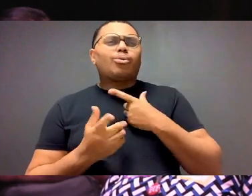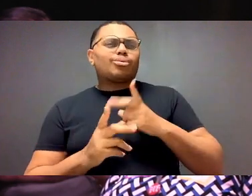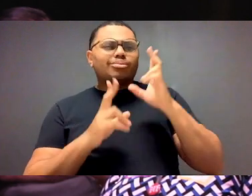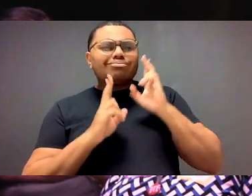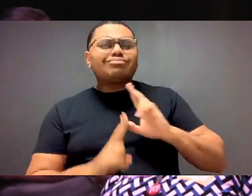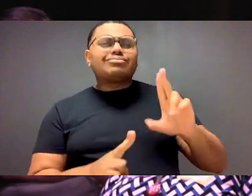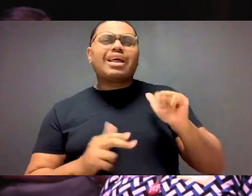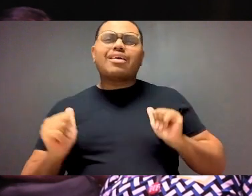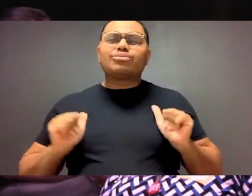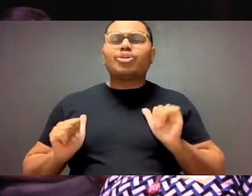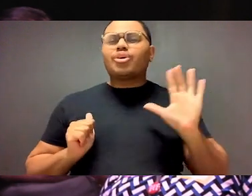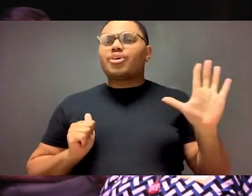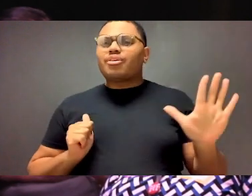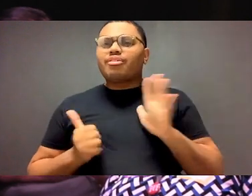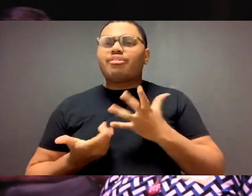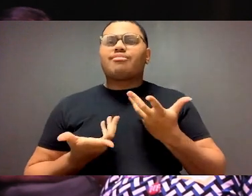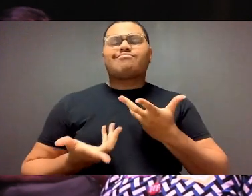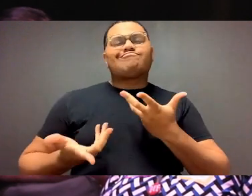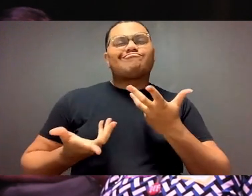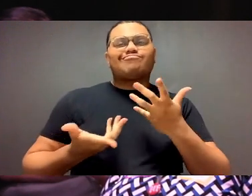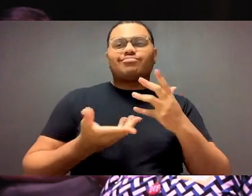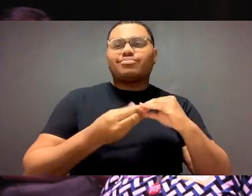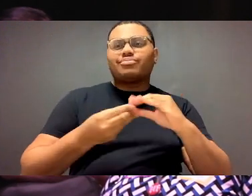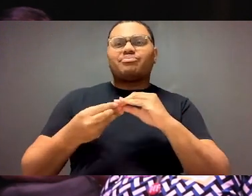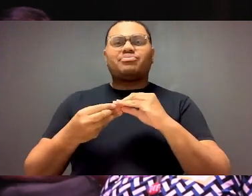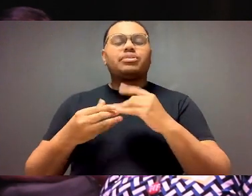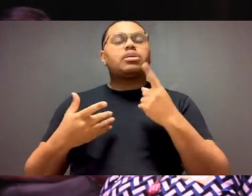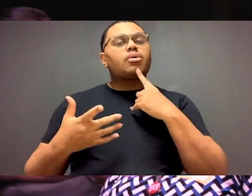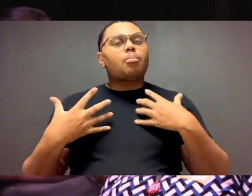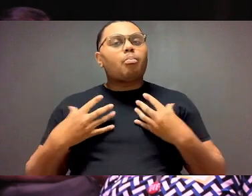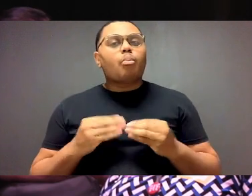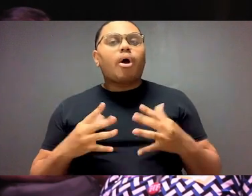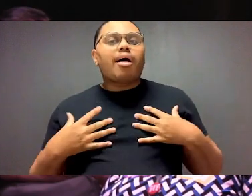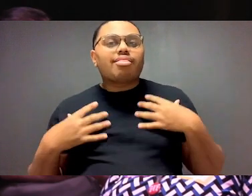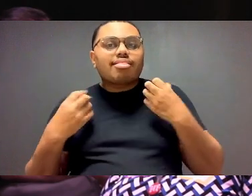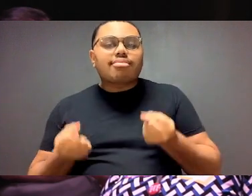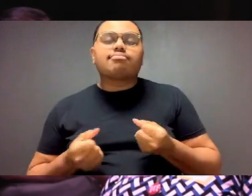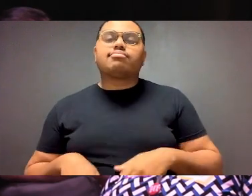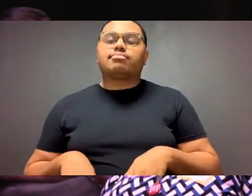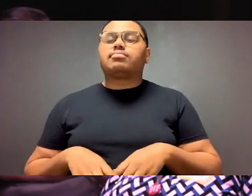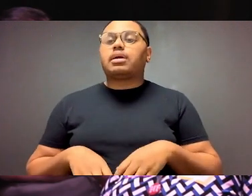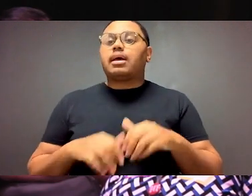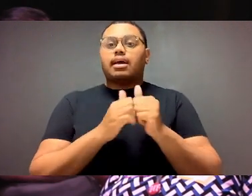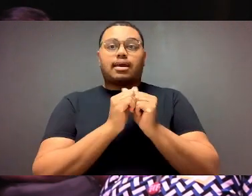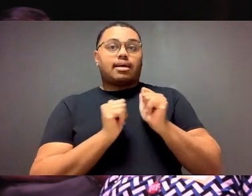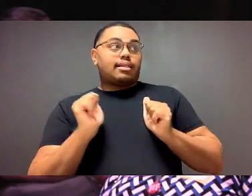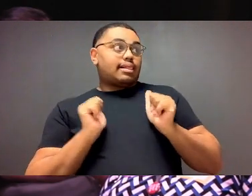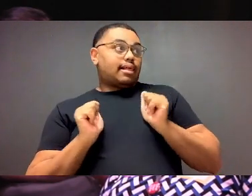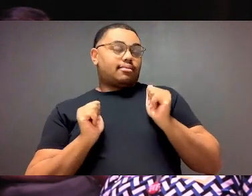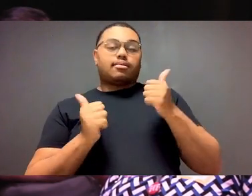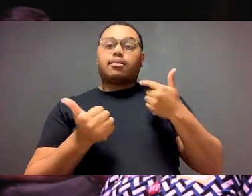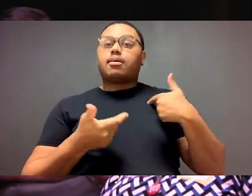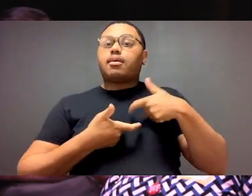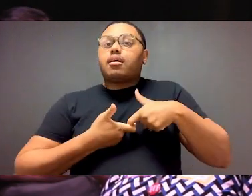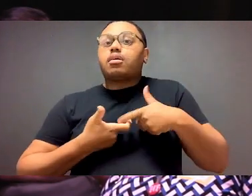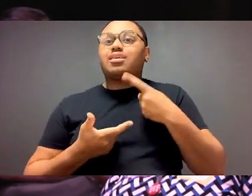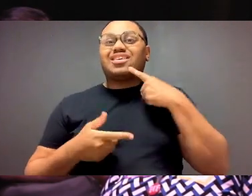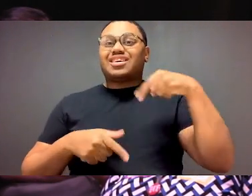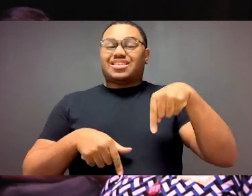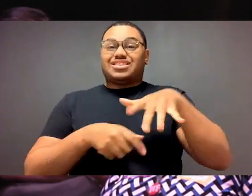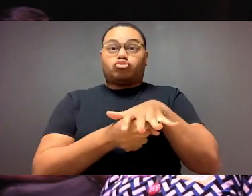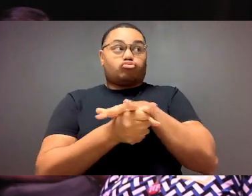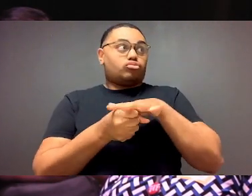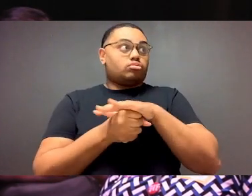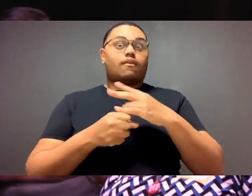in healthier and less harmful ways? How does Latinx work show up in this region, whose voice isn't in the room? How do we